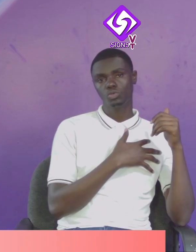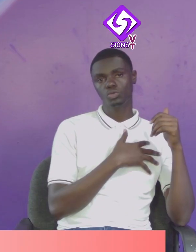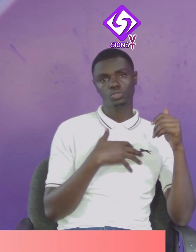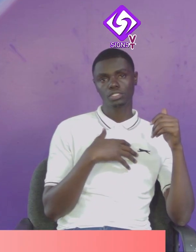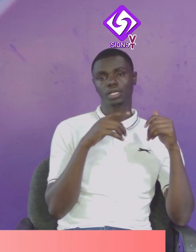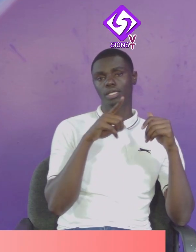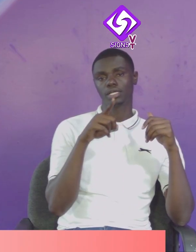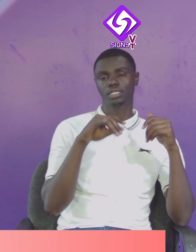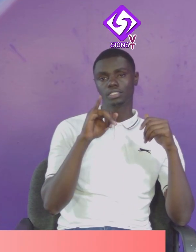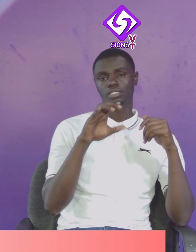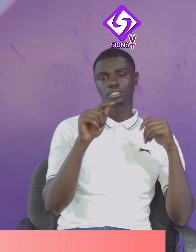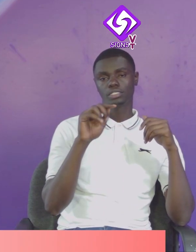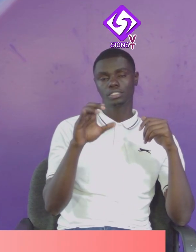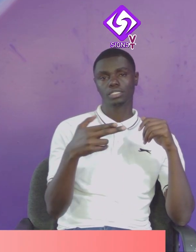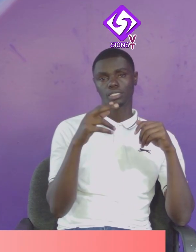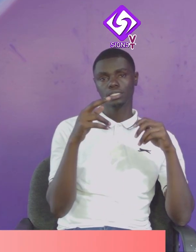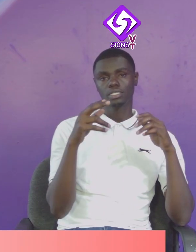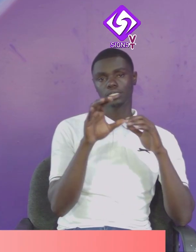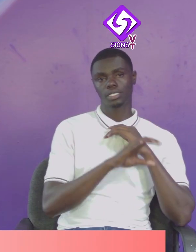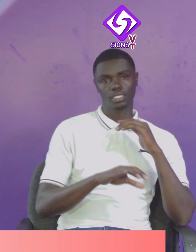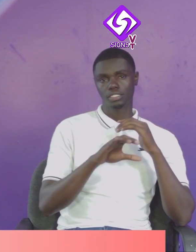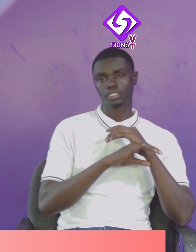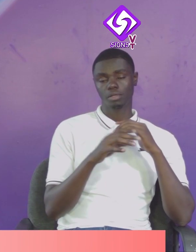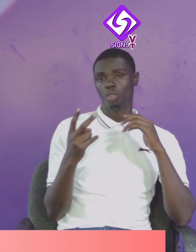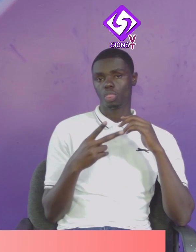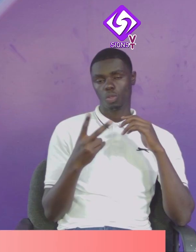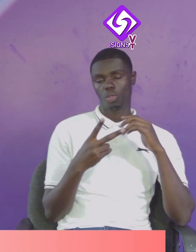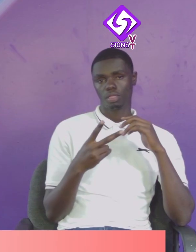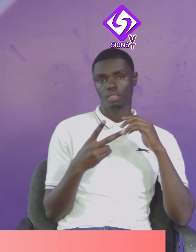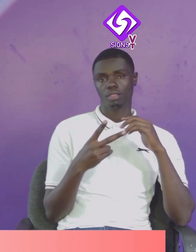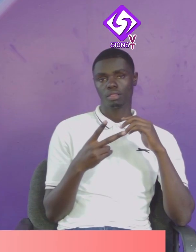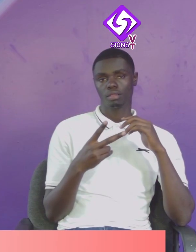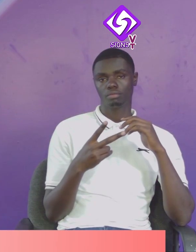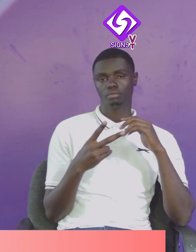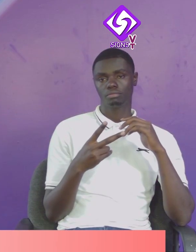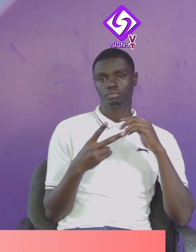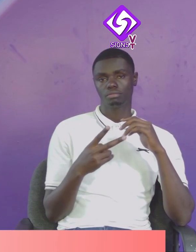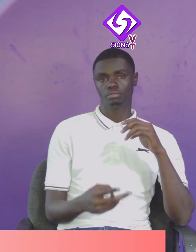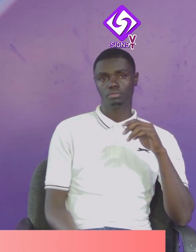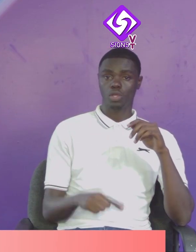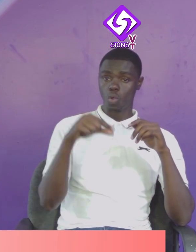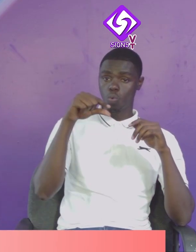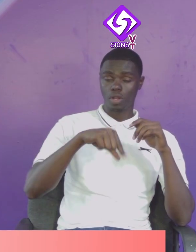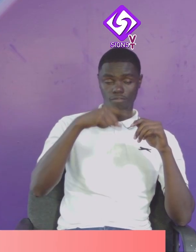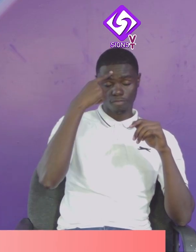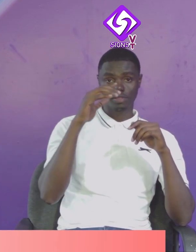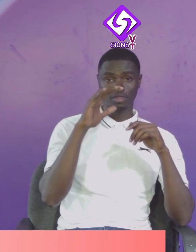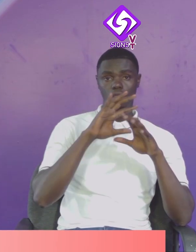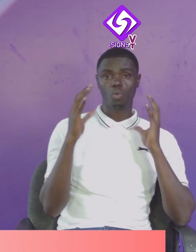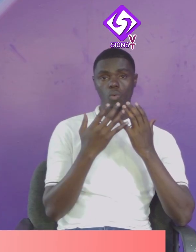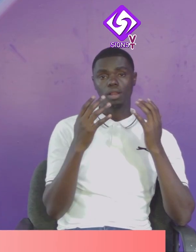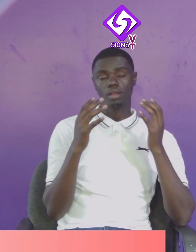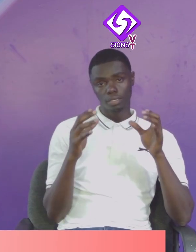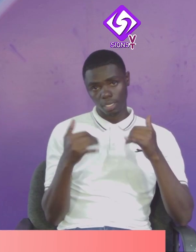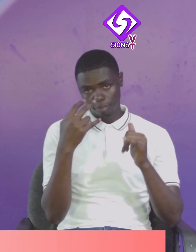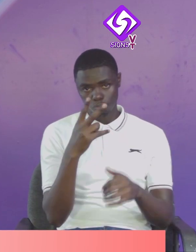Republic in this group are looking likely. They are the most likely teams to qualify to the World Cup 2026,